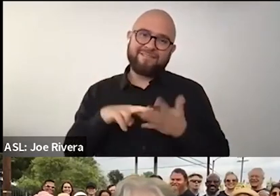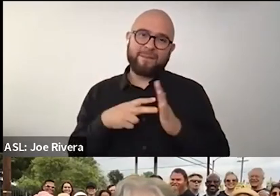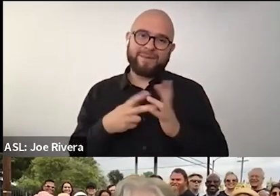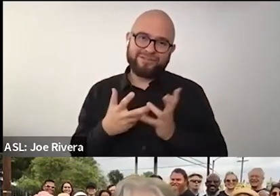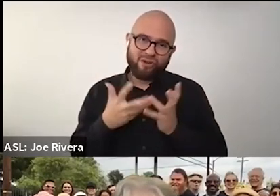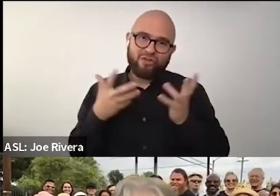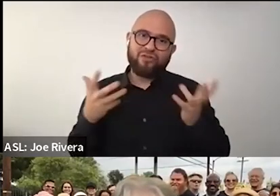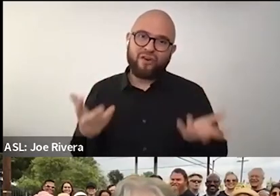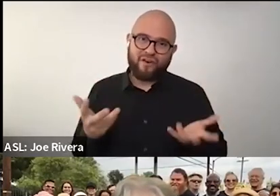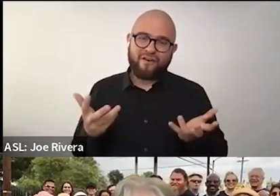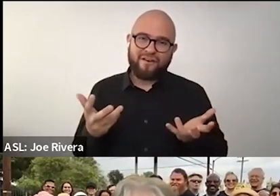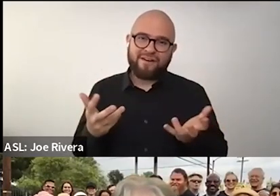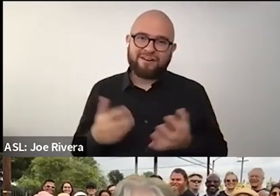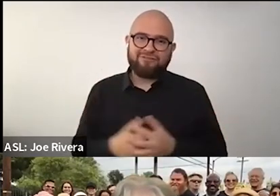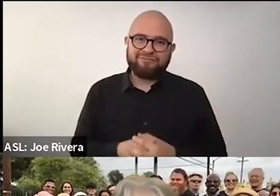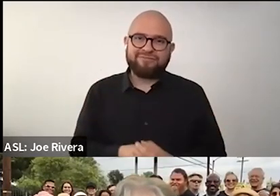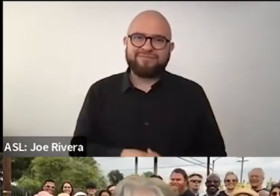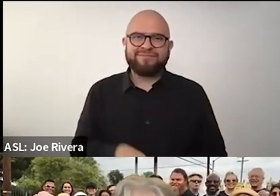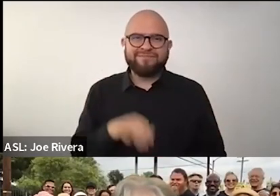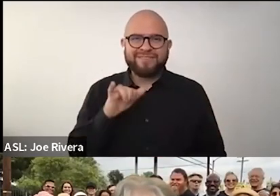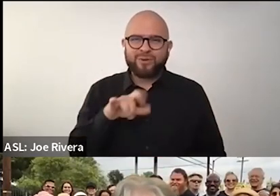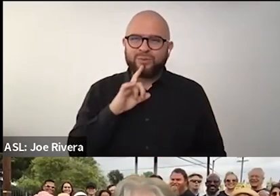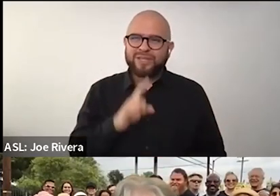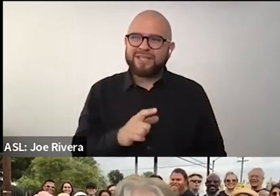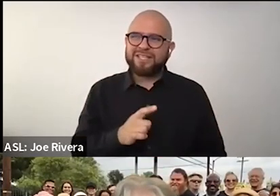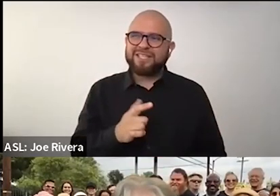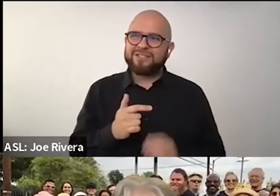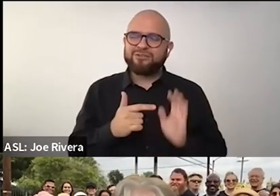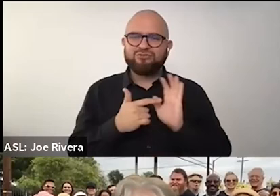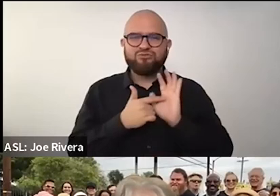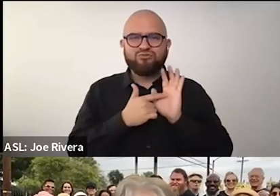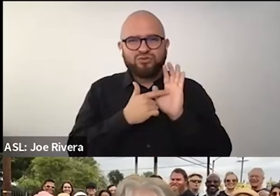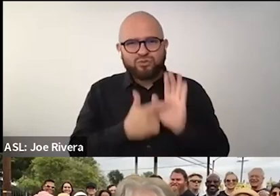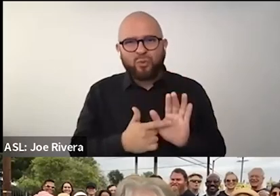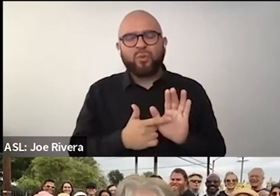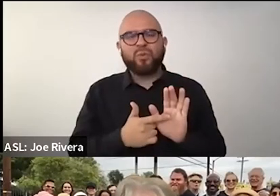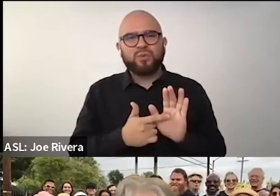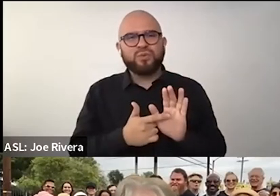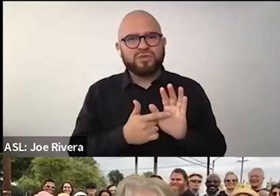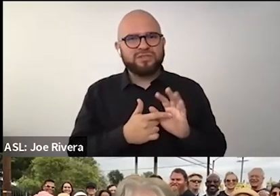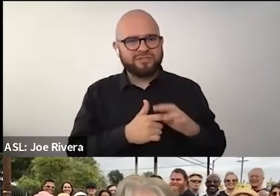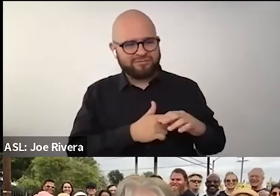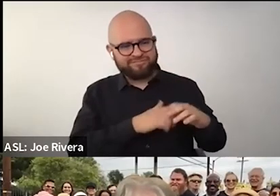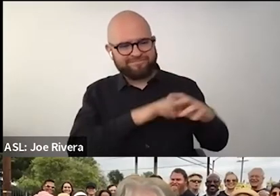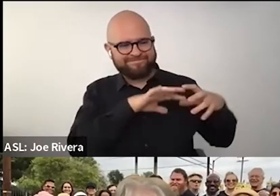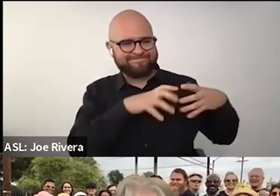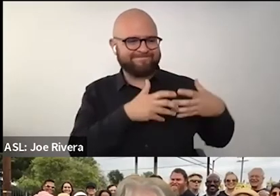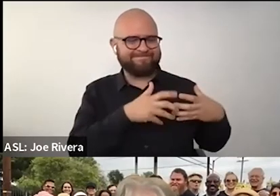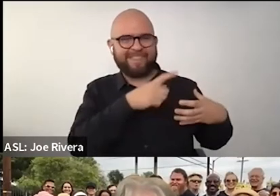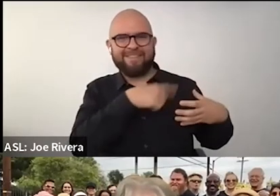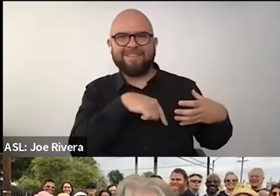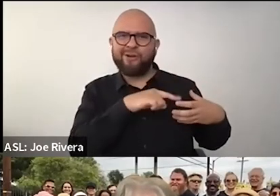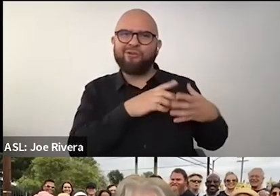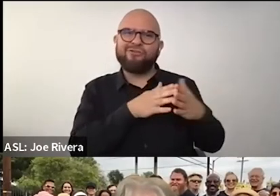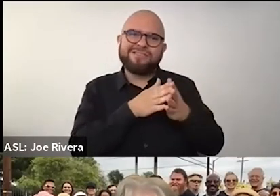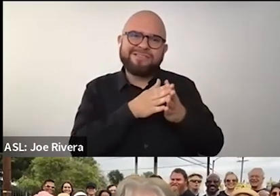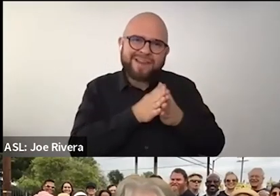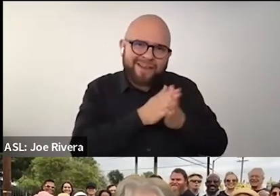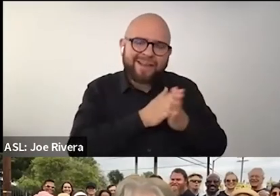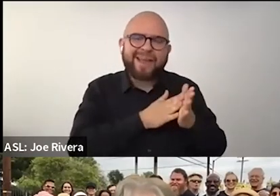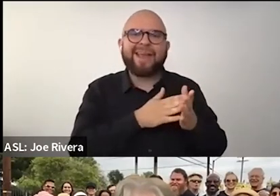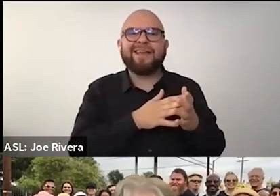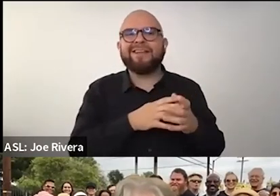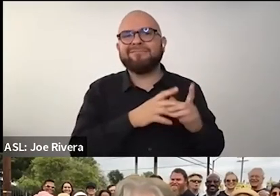it's a reflection of a group of people who are dedicated, artists who know what they're doing, and it's a symbol of